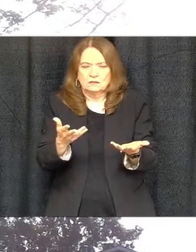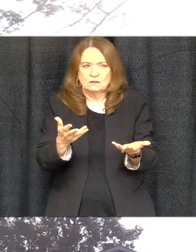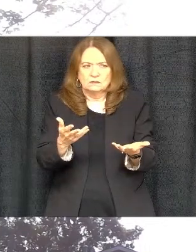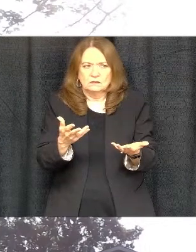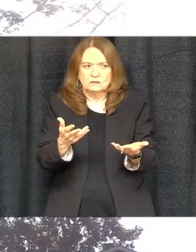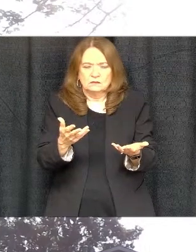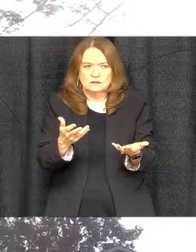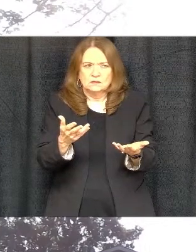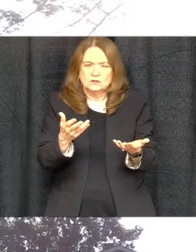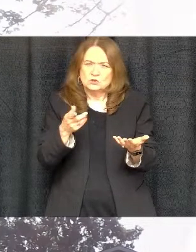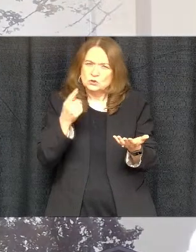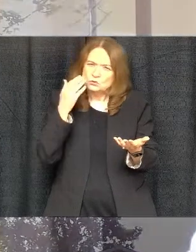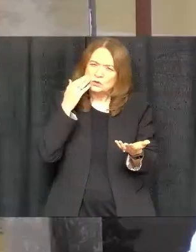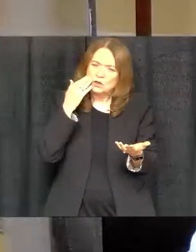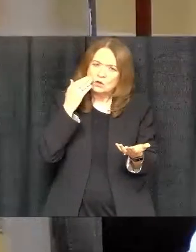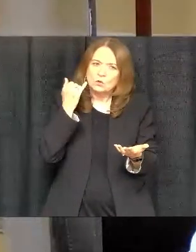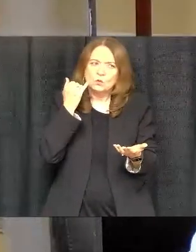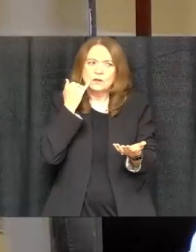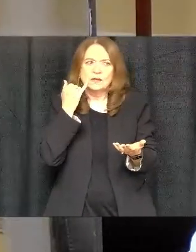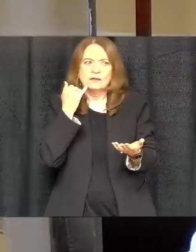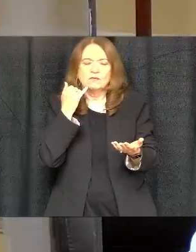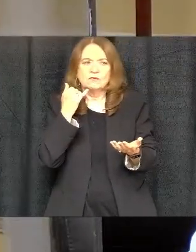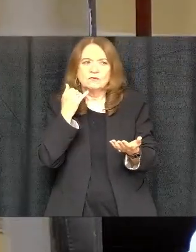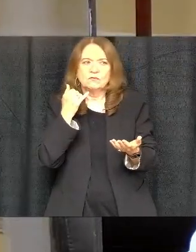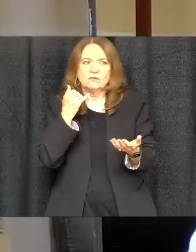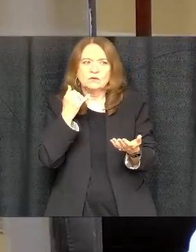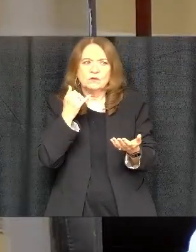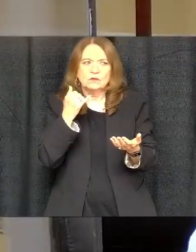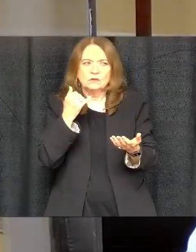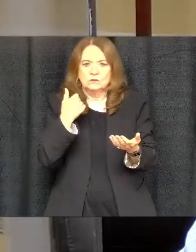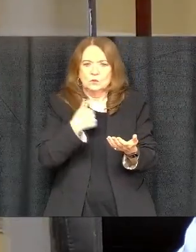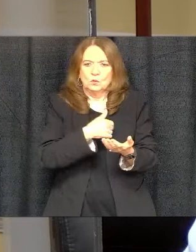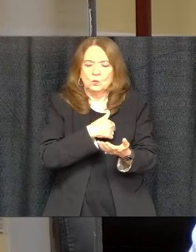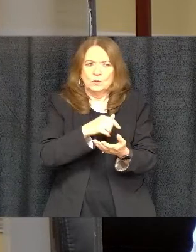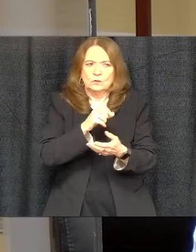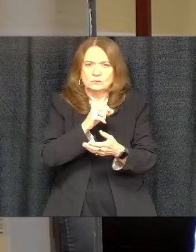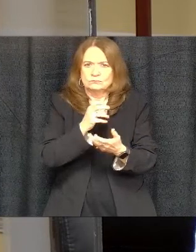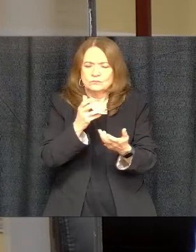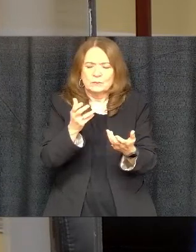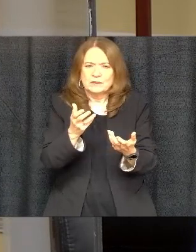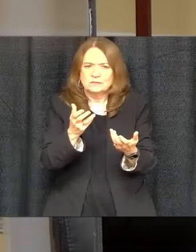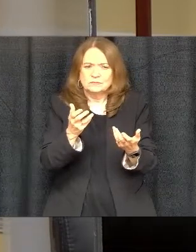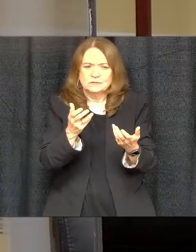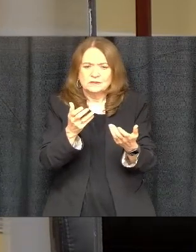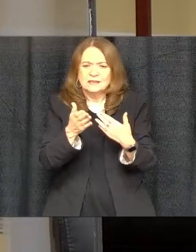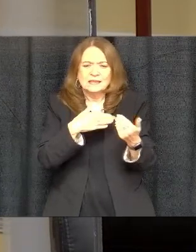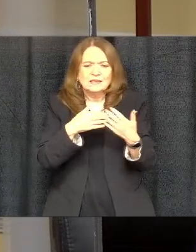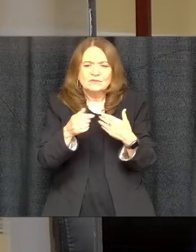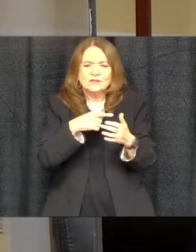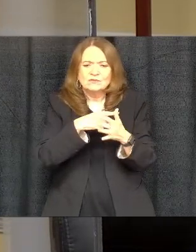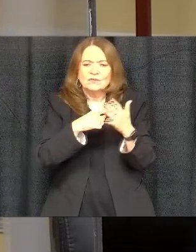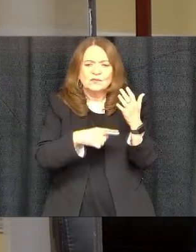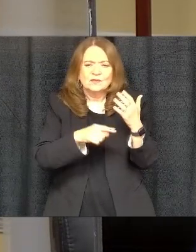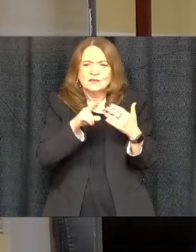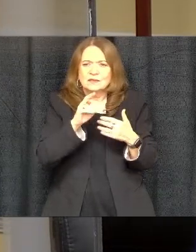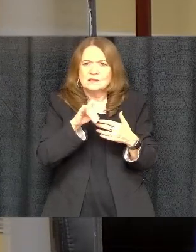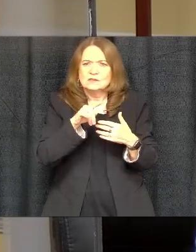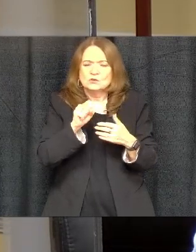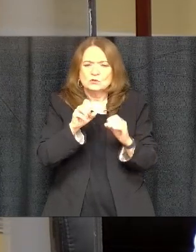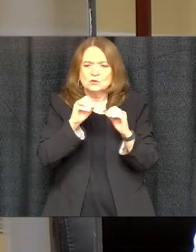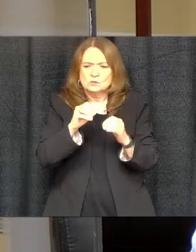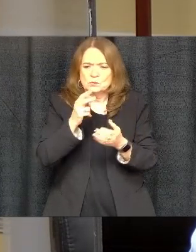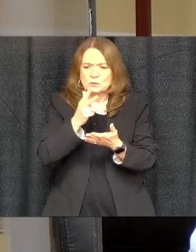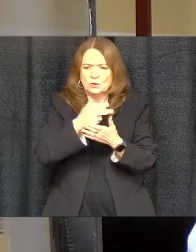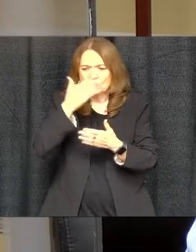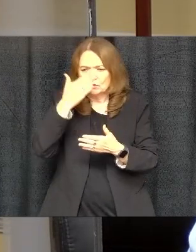Circle. Do you know if as a community we're working, I mean, because otherwise, I mean, even if these units put parking in the front